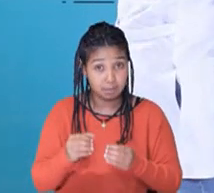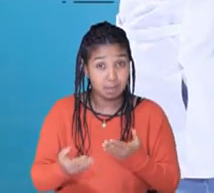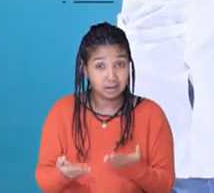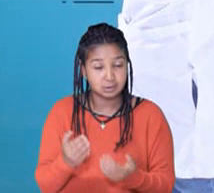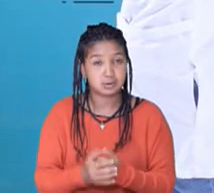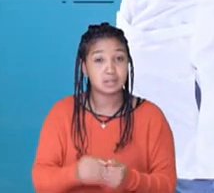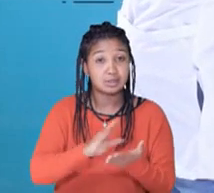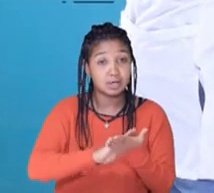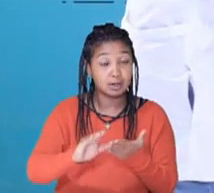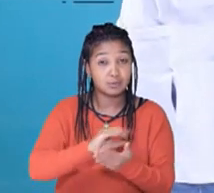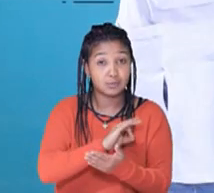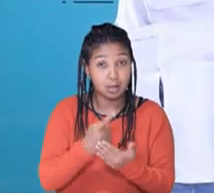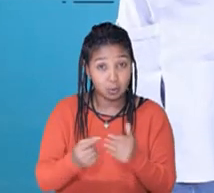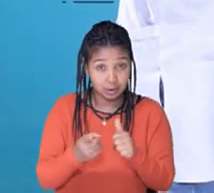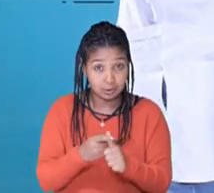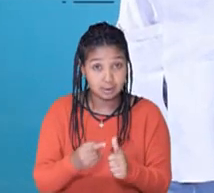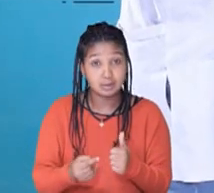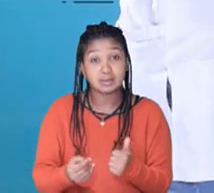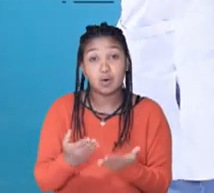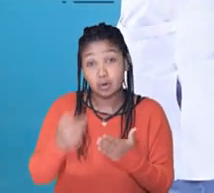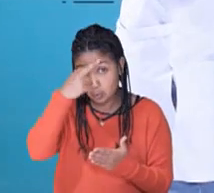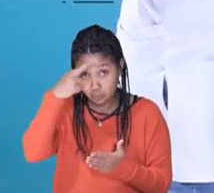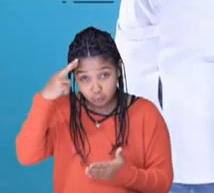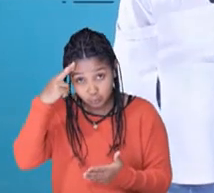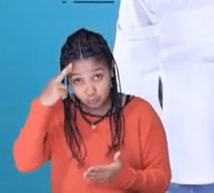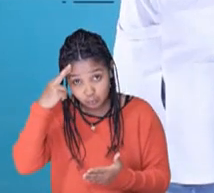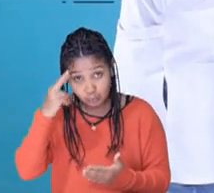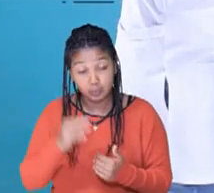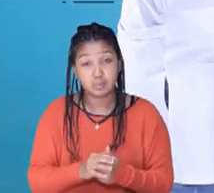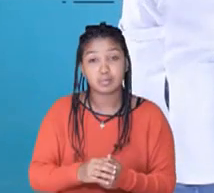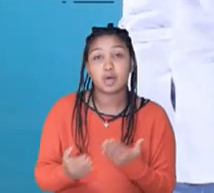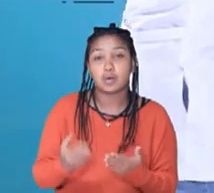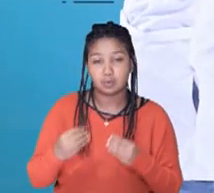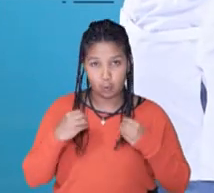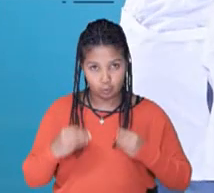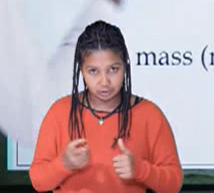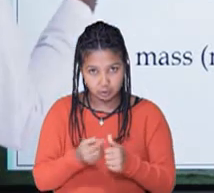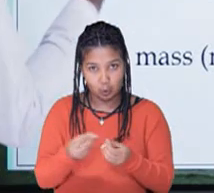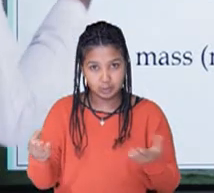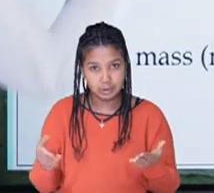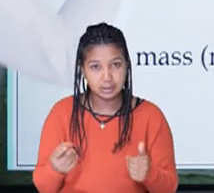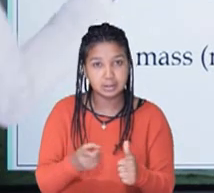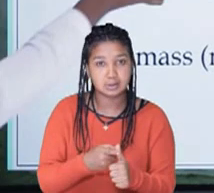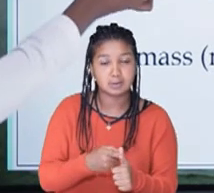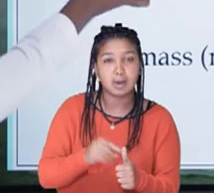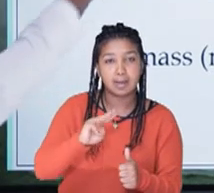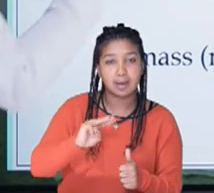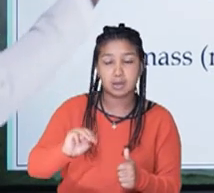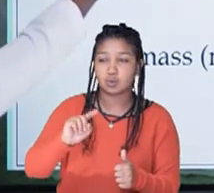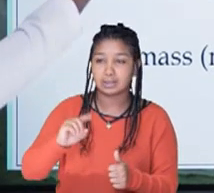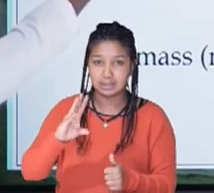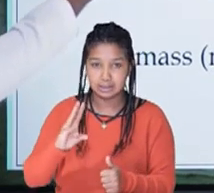net force are, one, the weight due to, the force due to the weight of the object. The weight of the object. In this case, mass 1 is